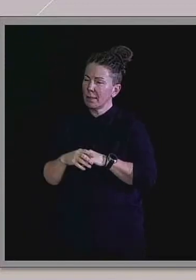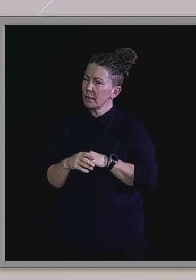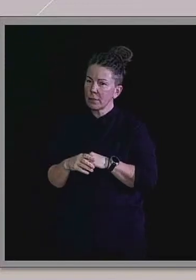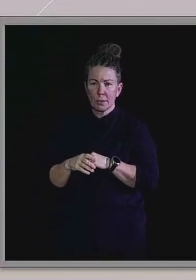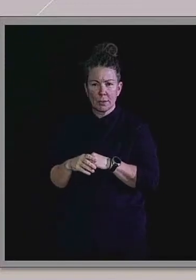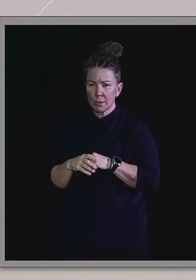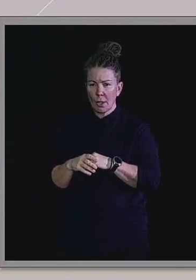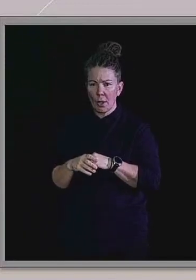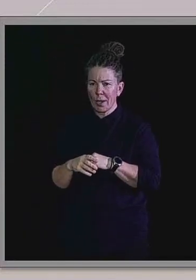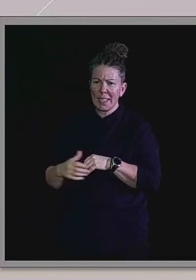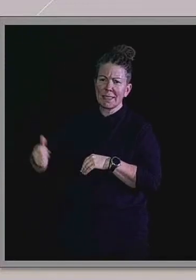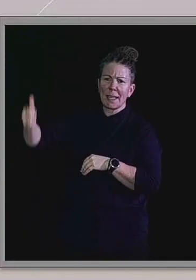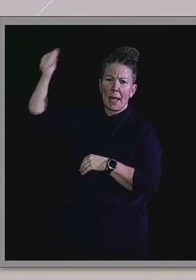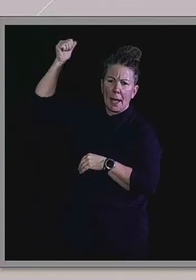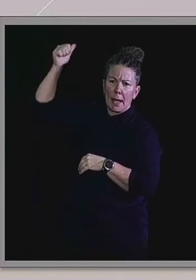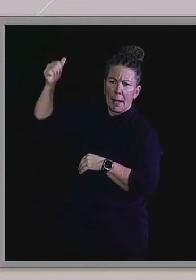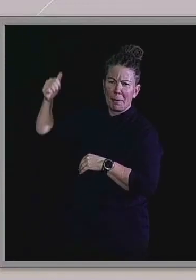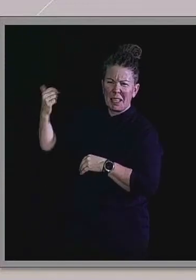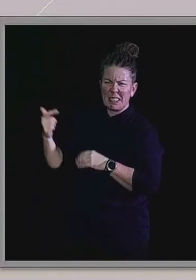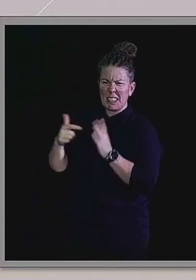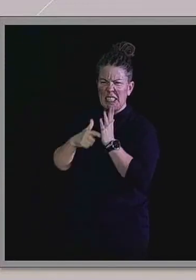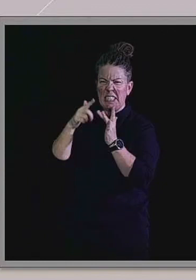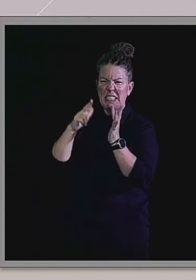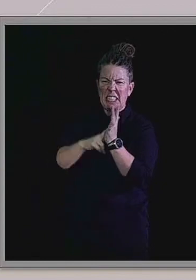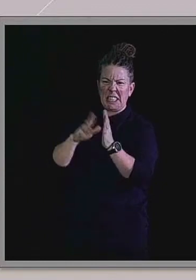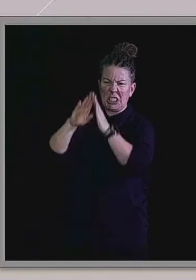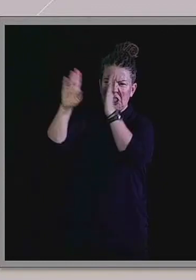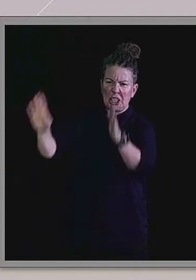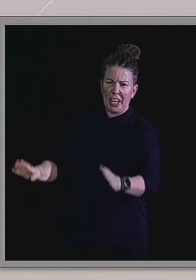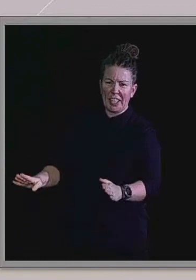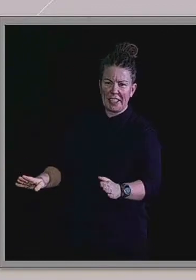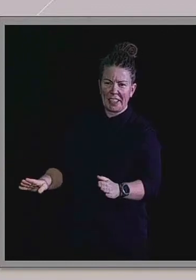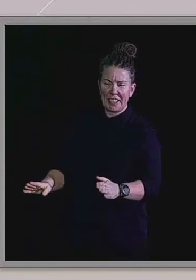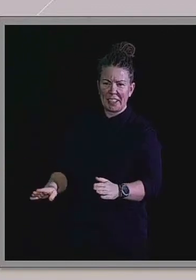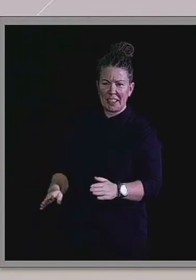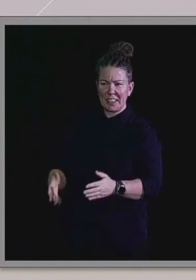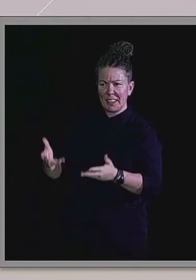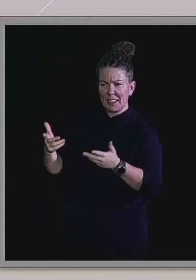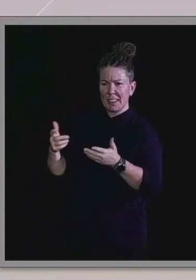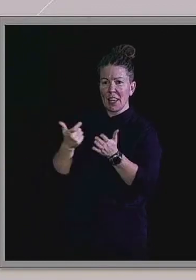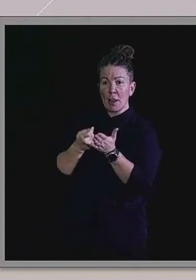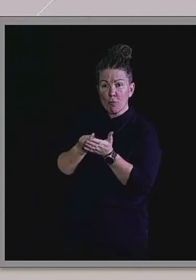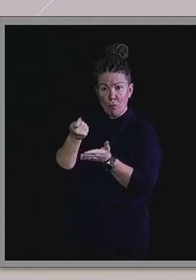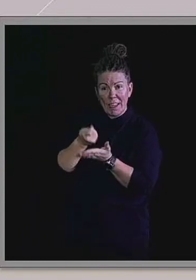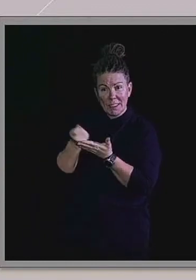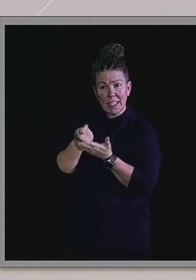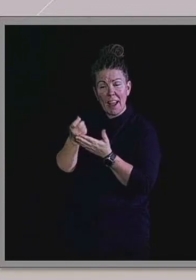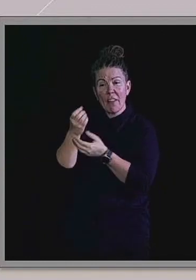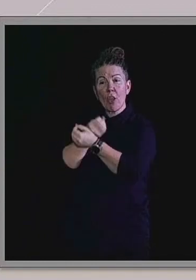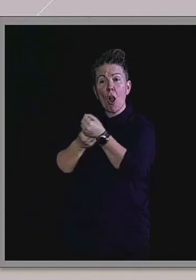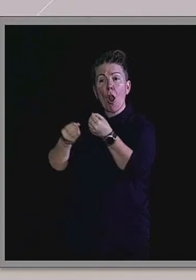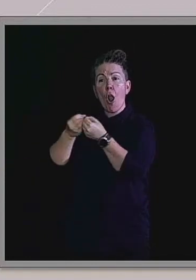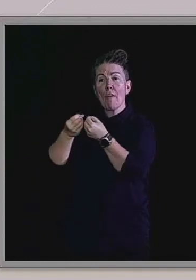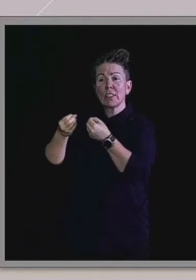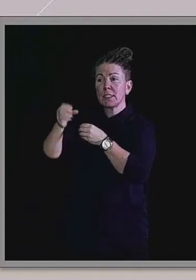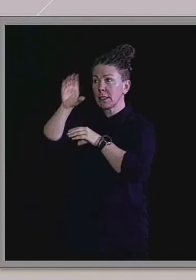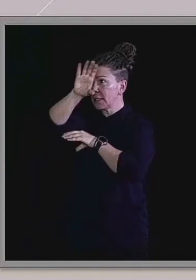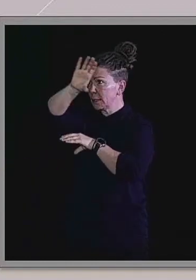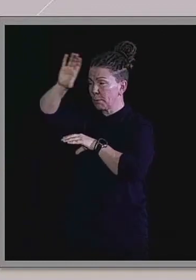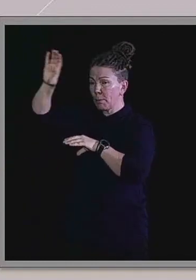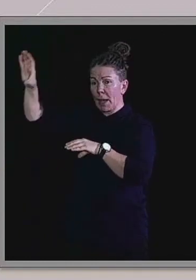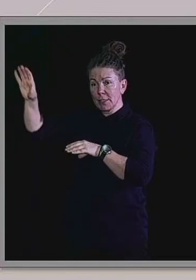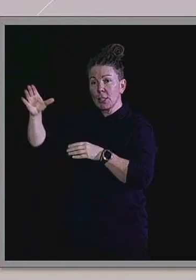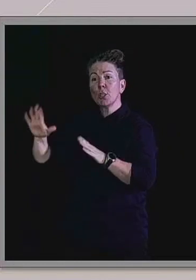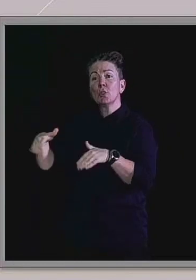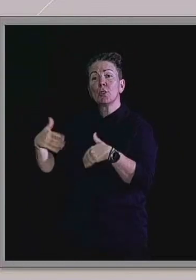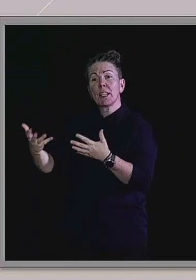he's still up the hill in some tin shed. And they're renting out the office space on the first floor to bring in